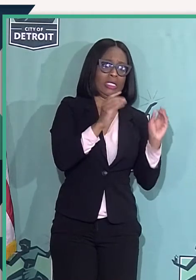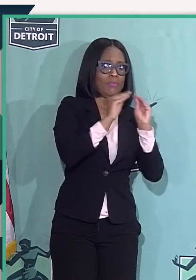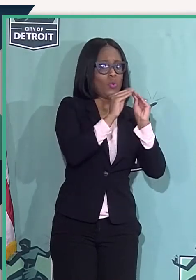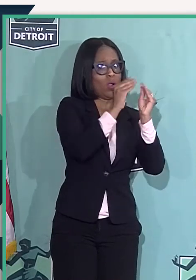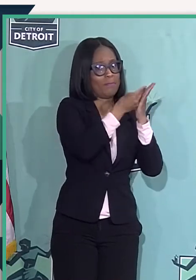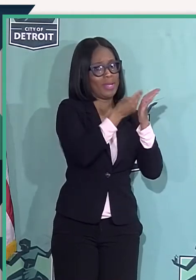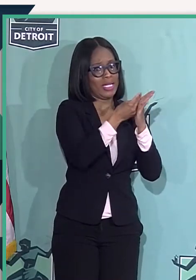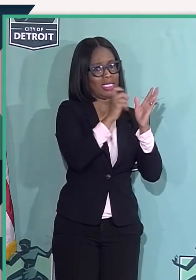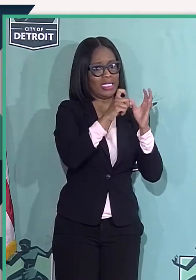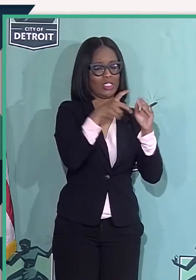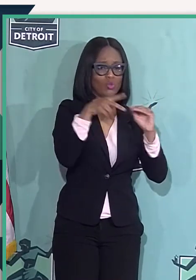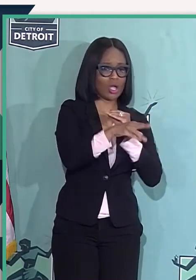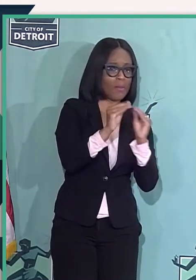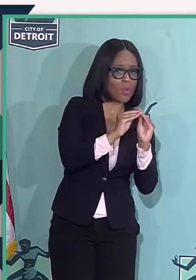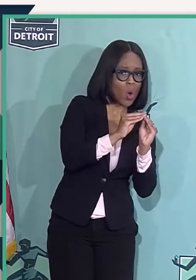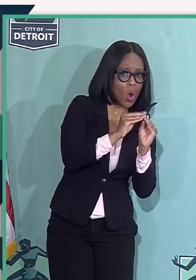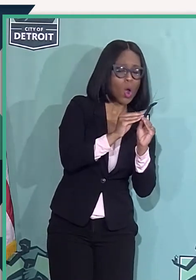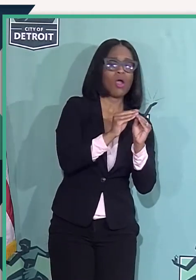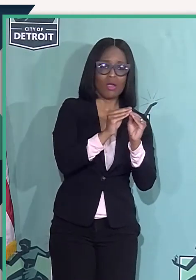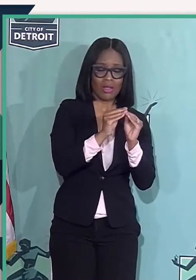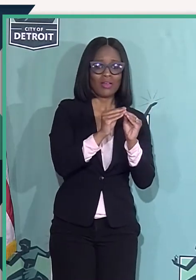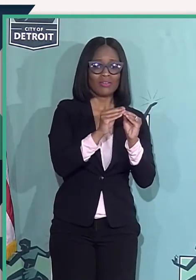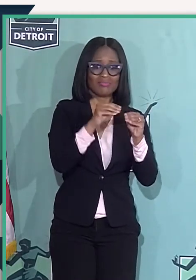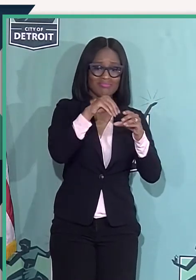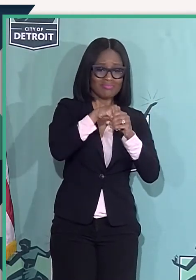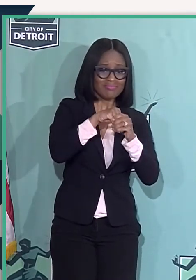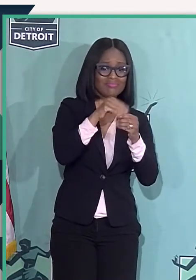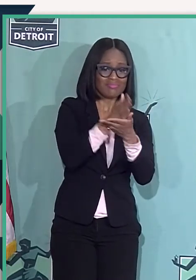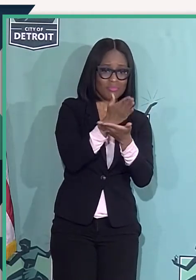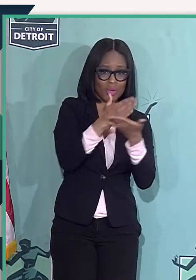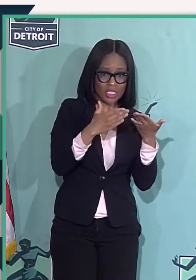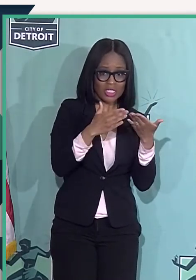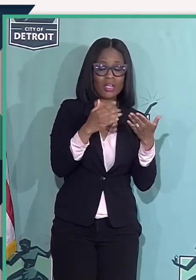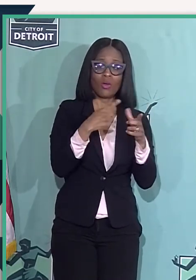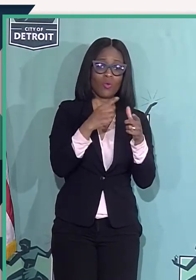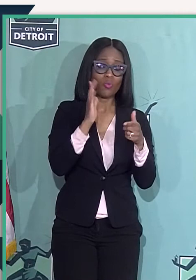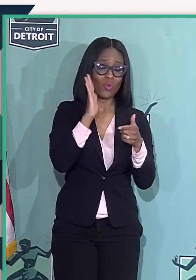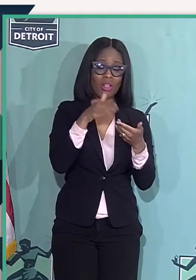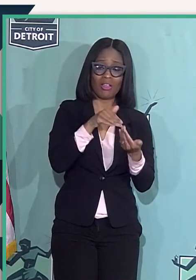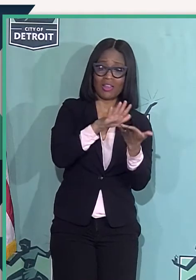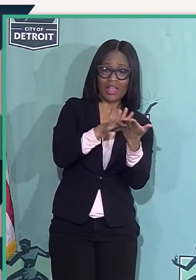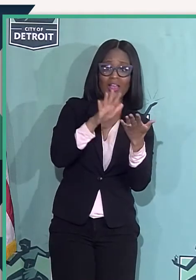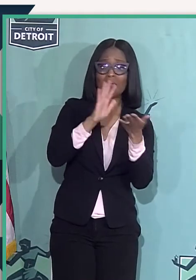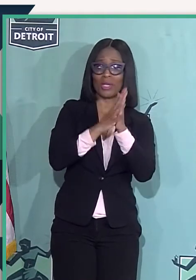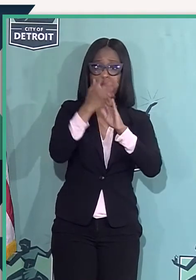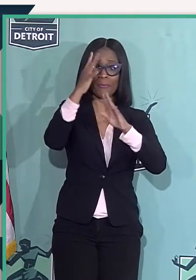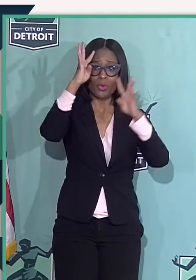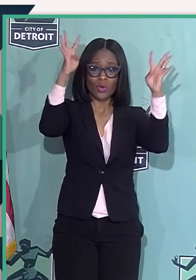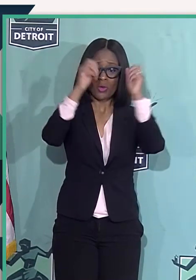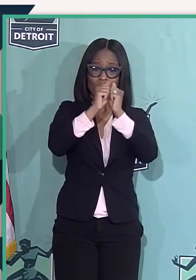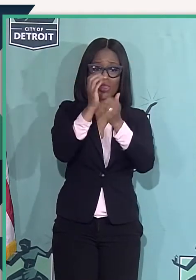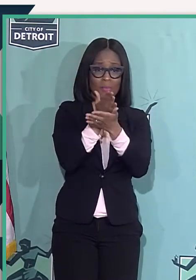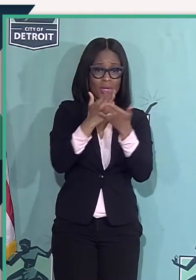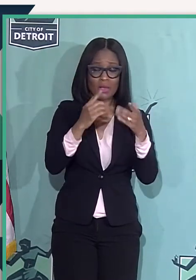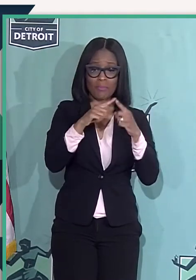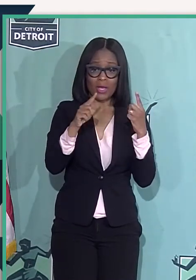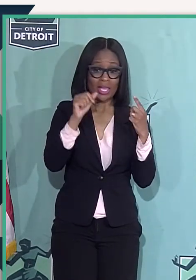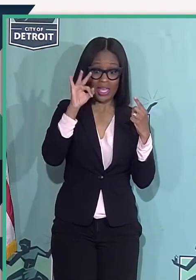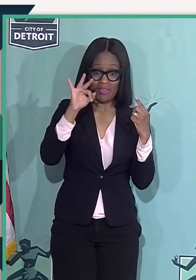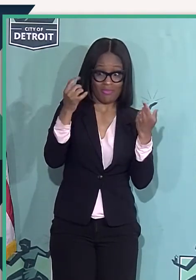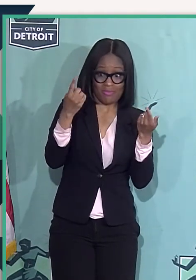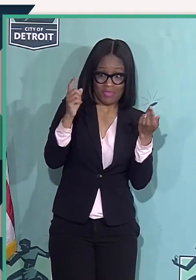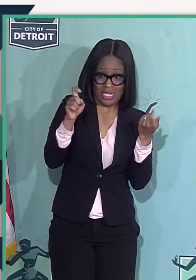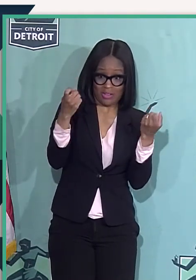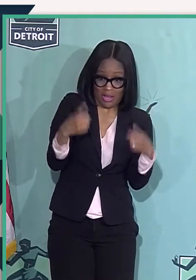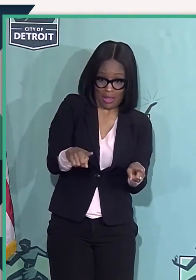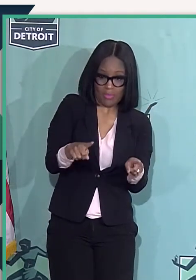be figured out in the budget, then we'll have to address it. We have to be creative with it. But it is something that's going to have to happen if